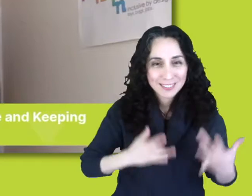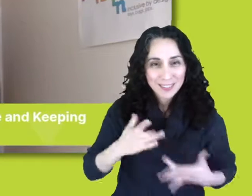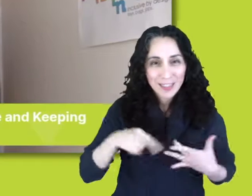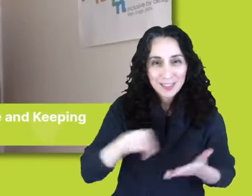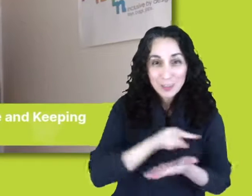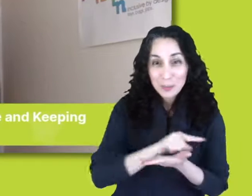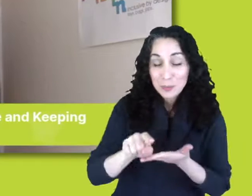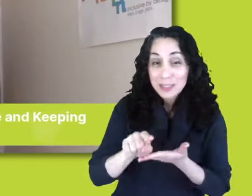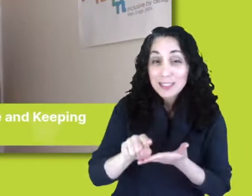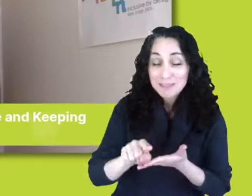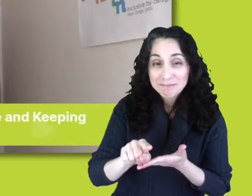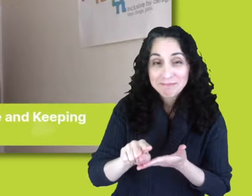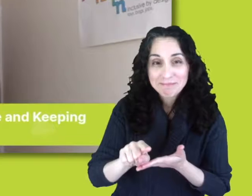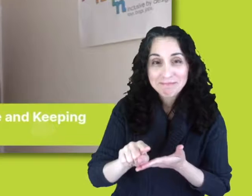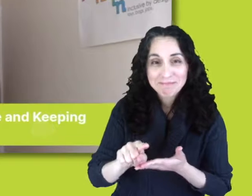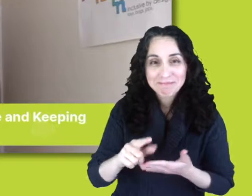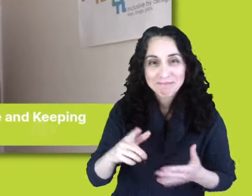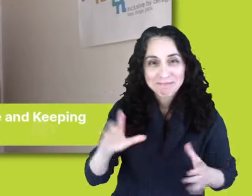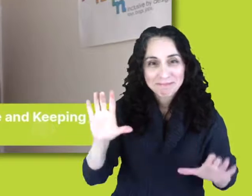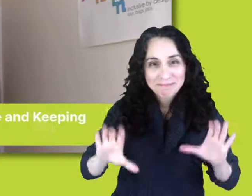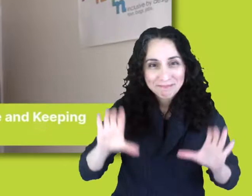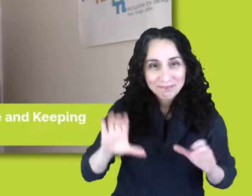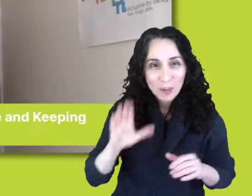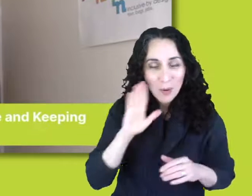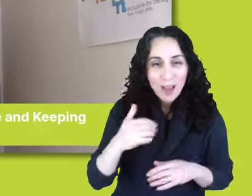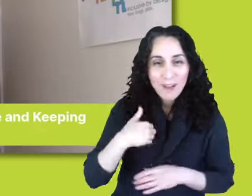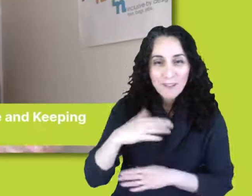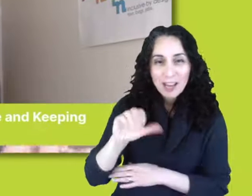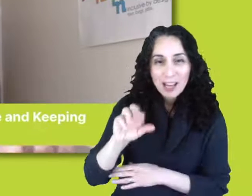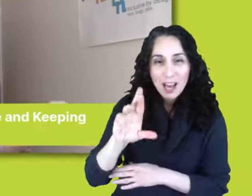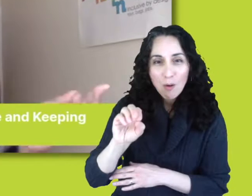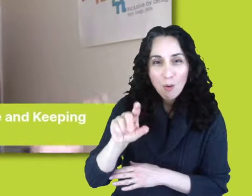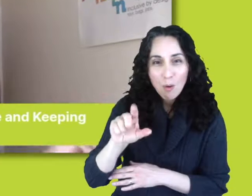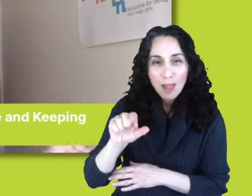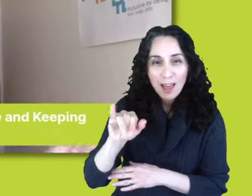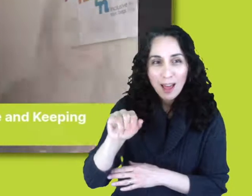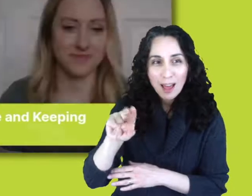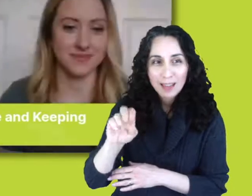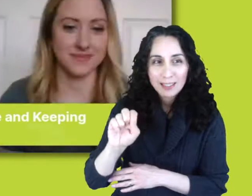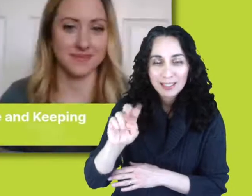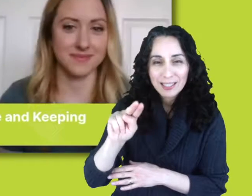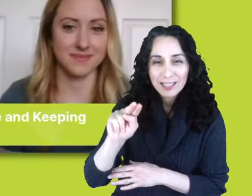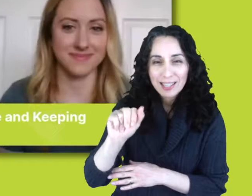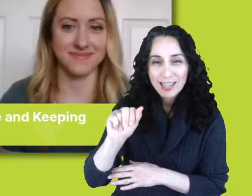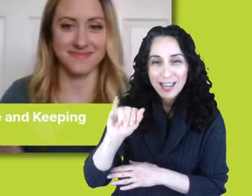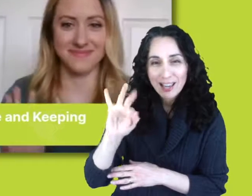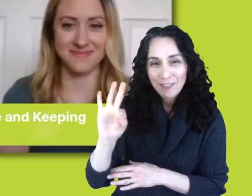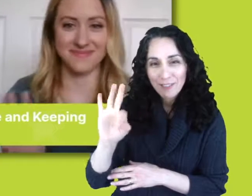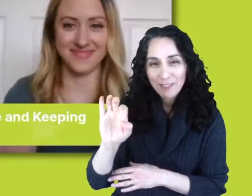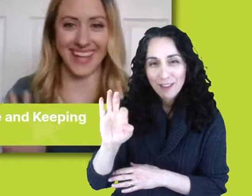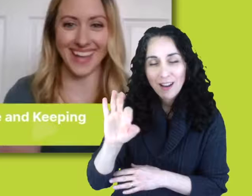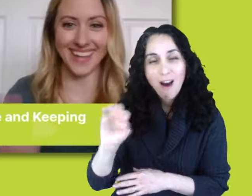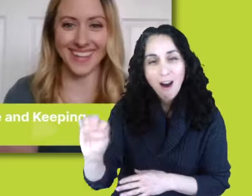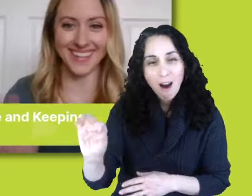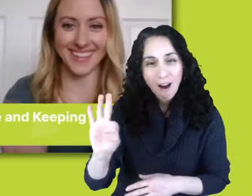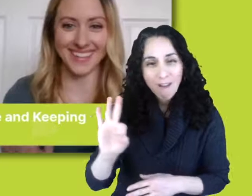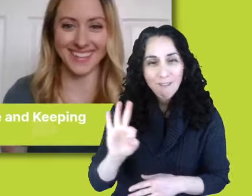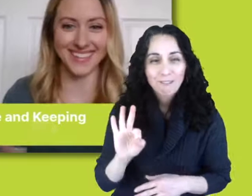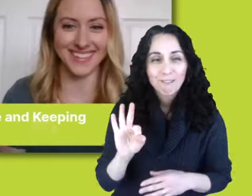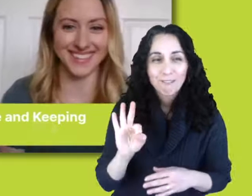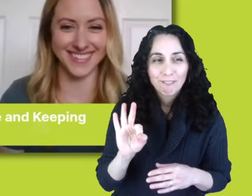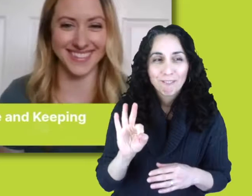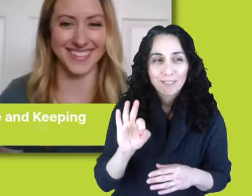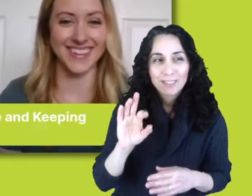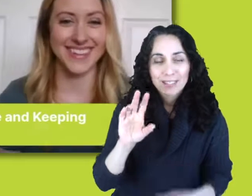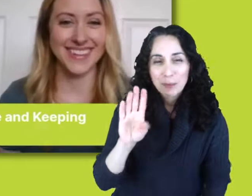week's episode. We'll have Caroline Naif, the me of Briella and me, joining us. And there she